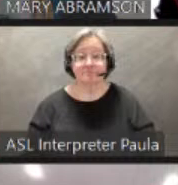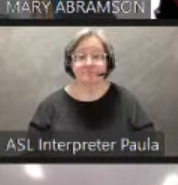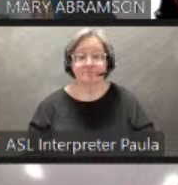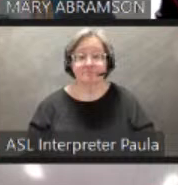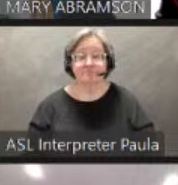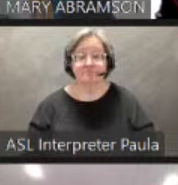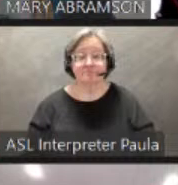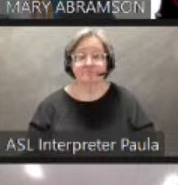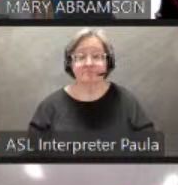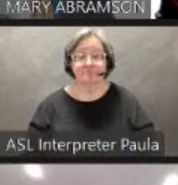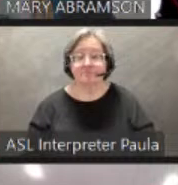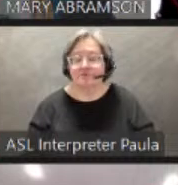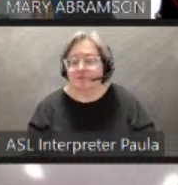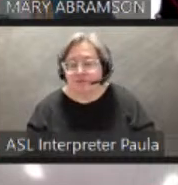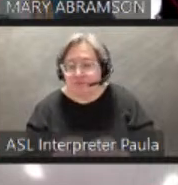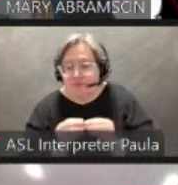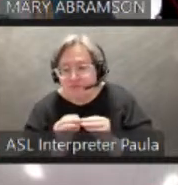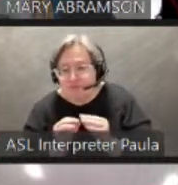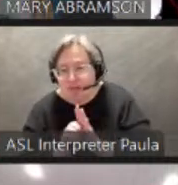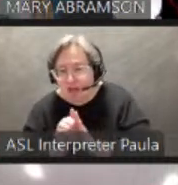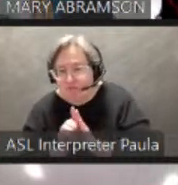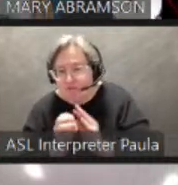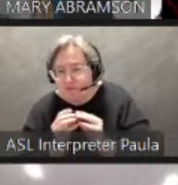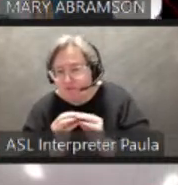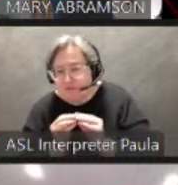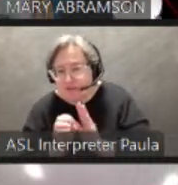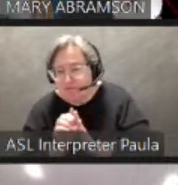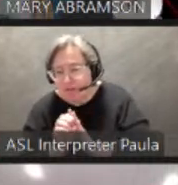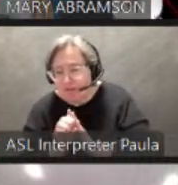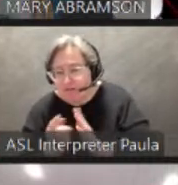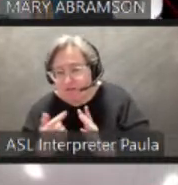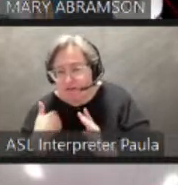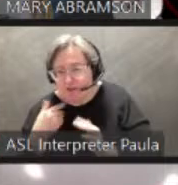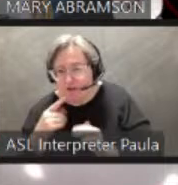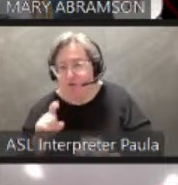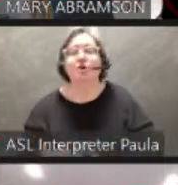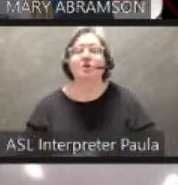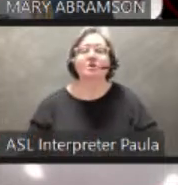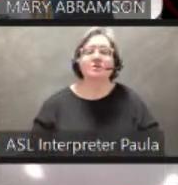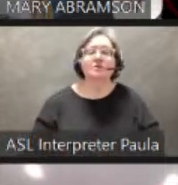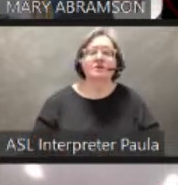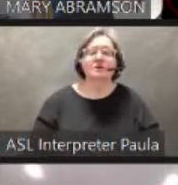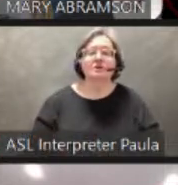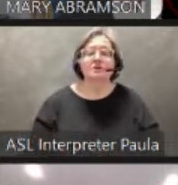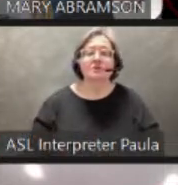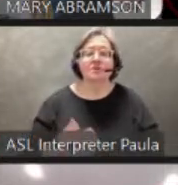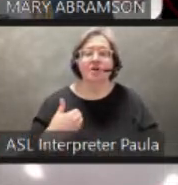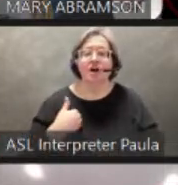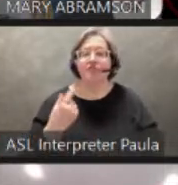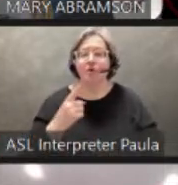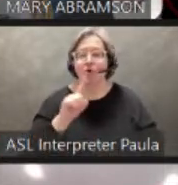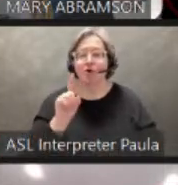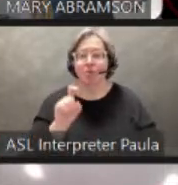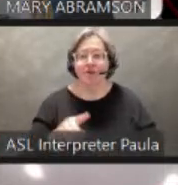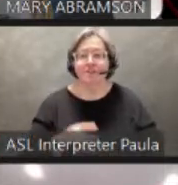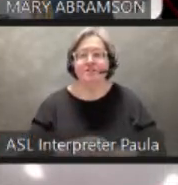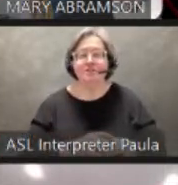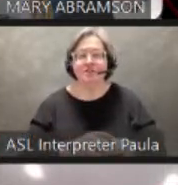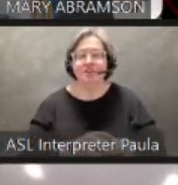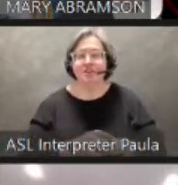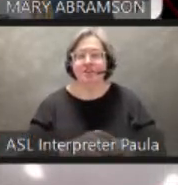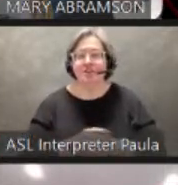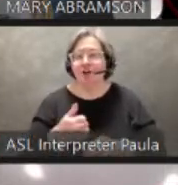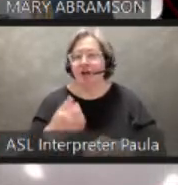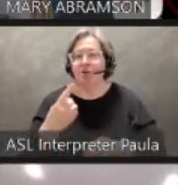The elevators, you guys? Questions? Oh. No, I mean, I have one question, although, is there anyone left